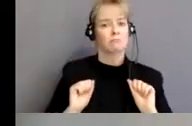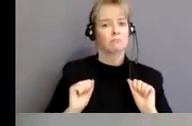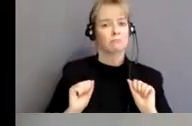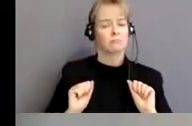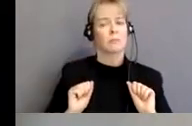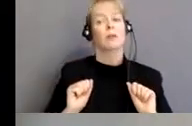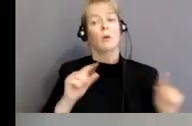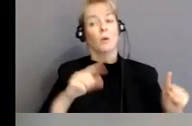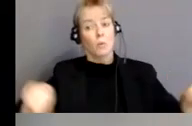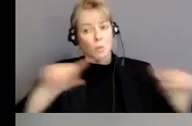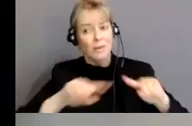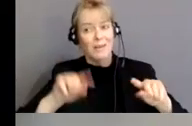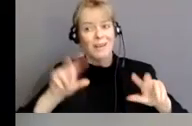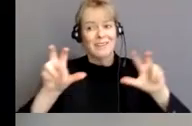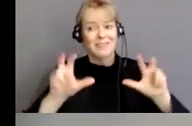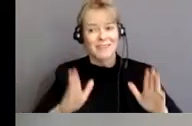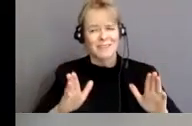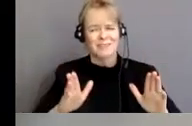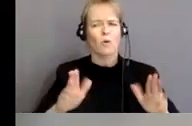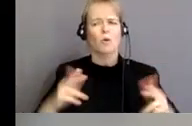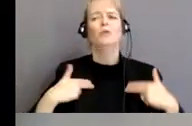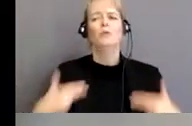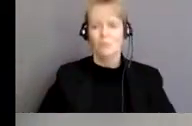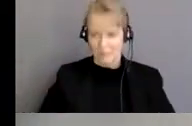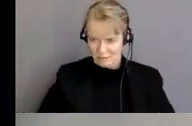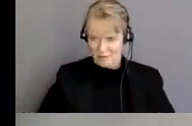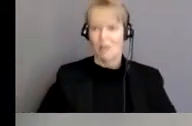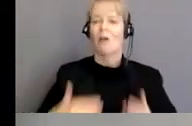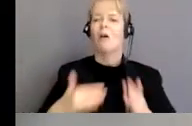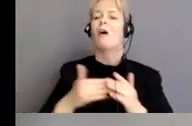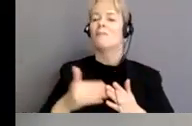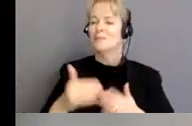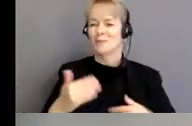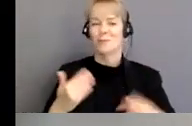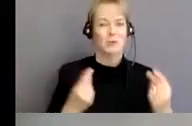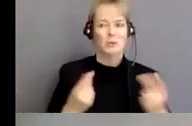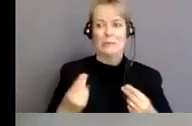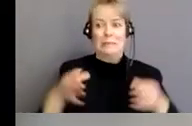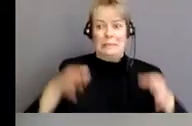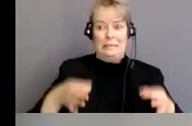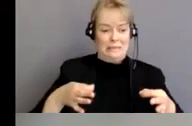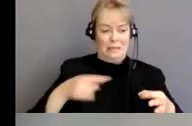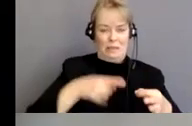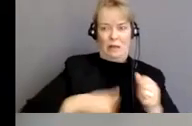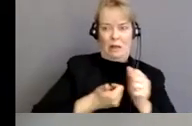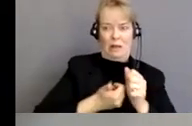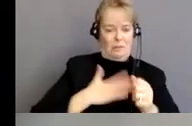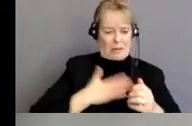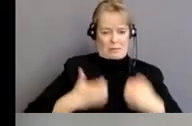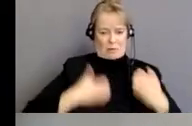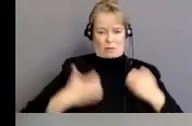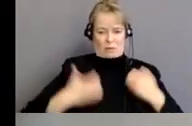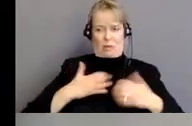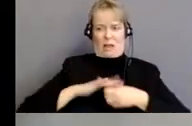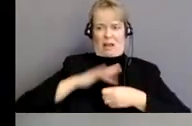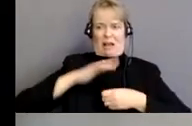but humans, we tend to make a lot of decisions based on emotions. And when it's a volatile market, you want